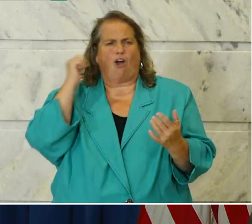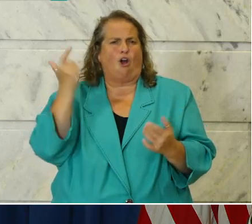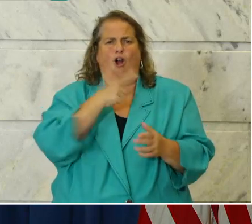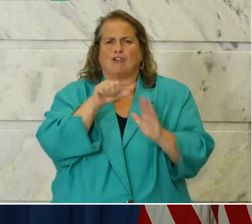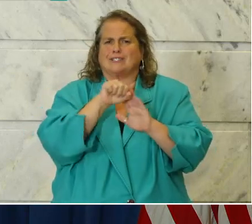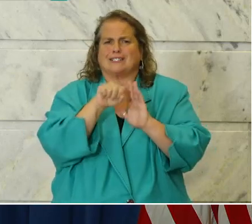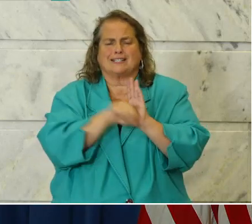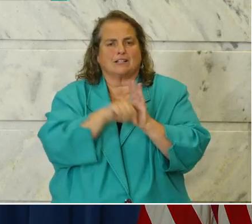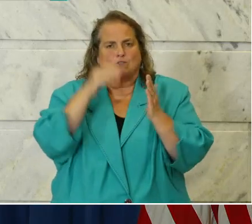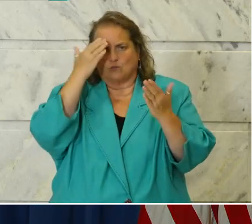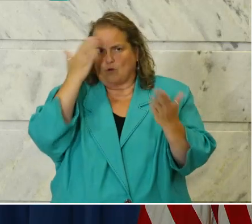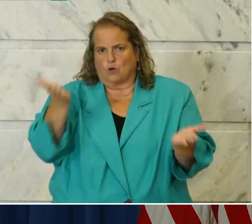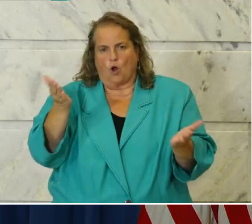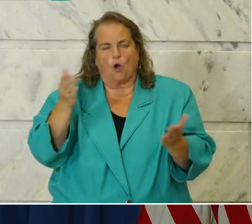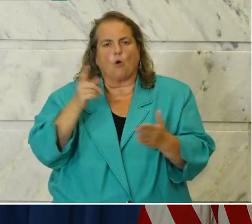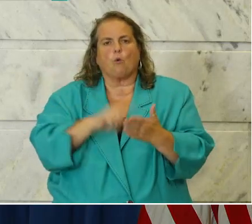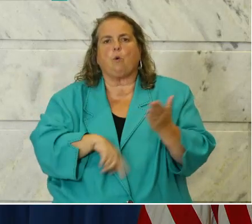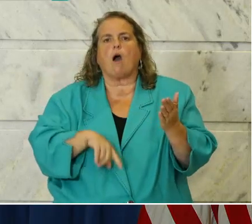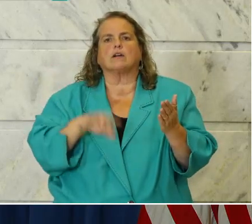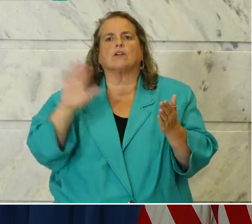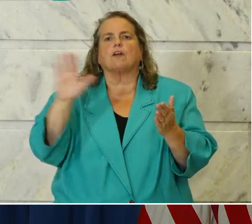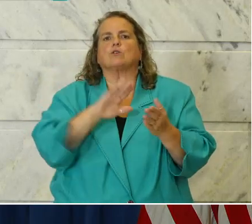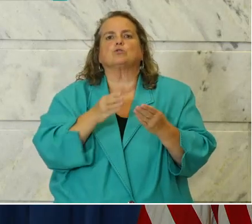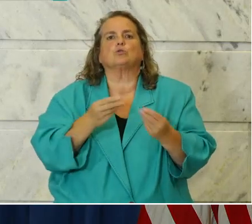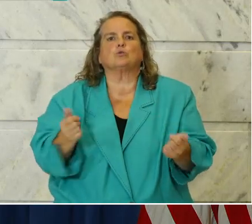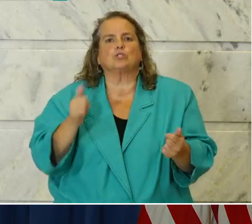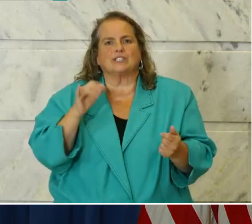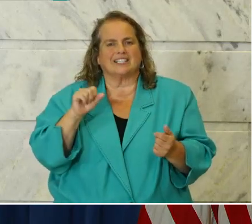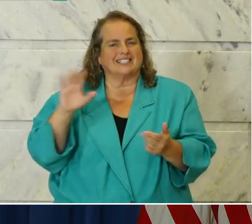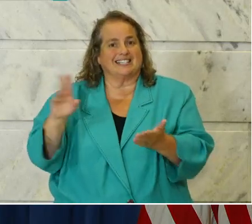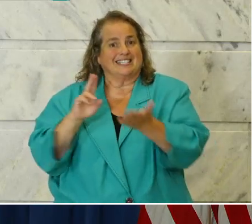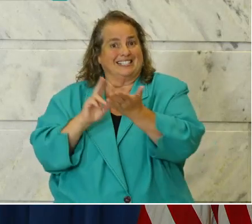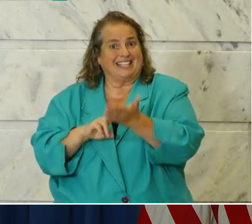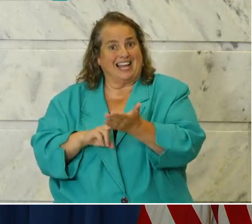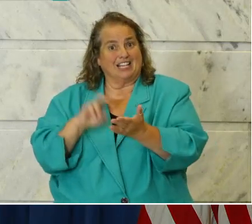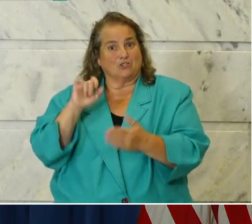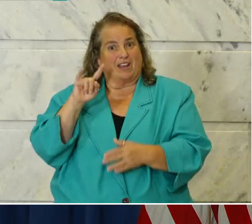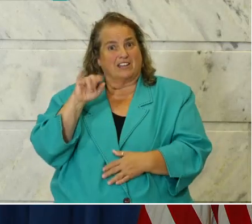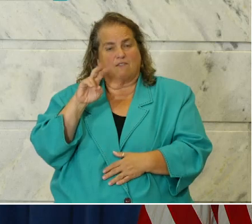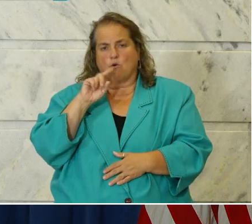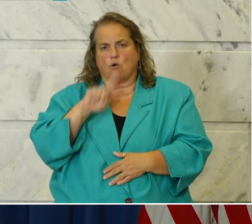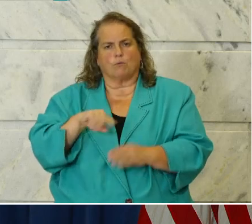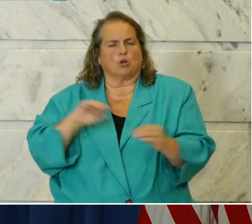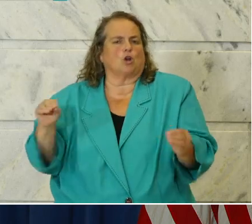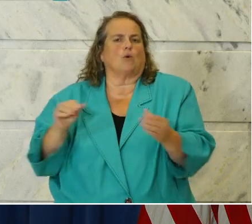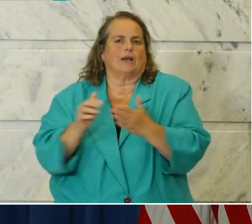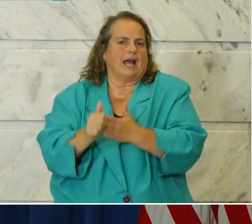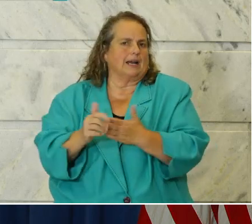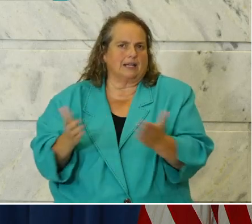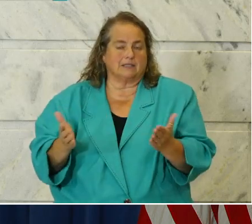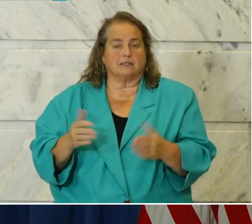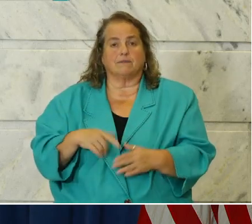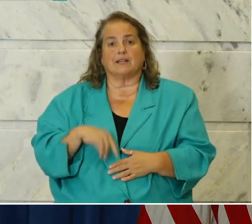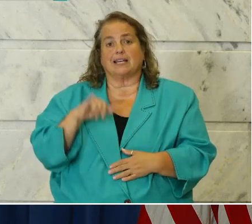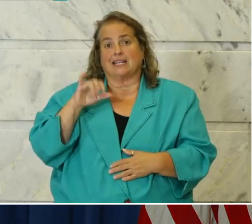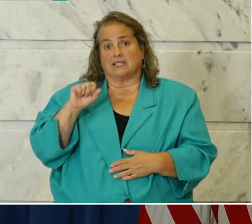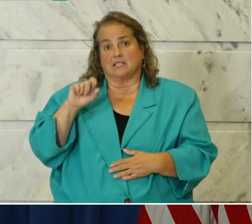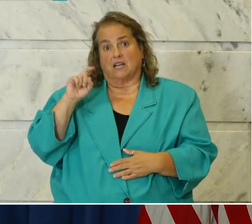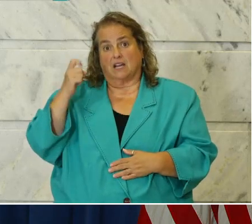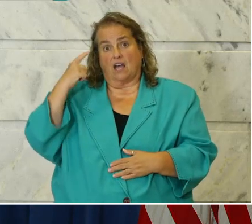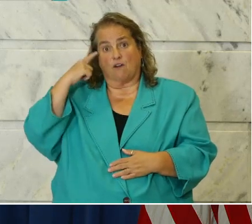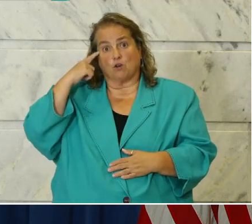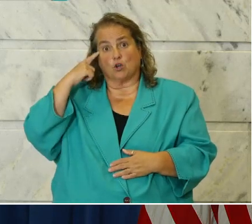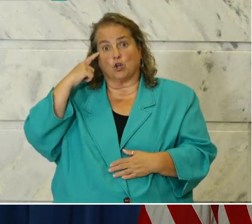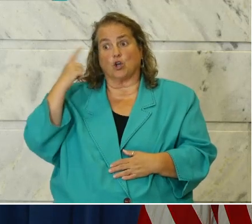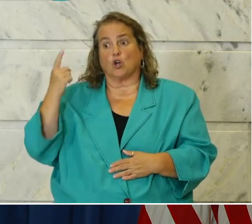hope that this is moving towards a resolution that gives us all more certainty. Is the governor amenable to changing the table